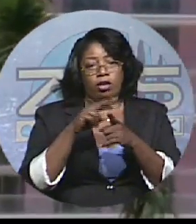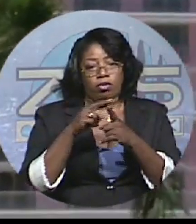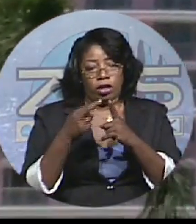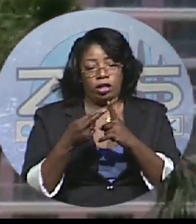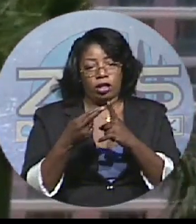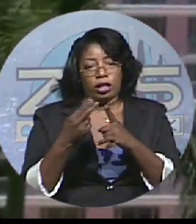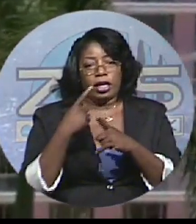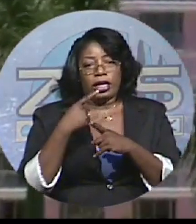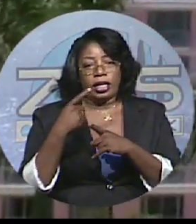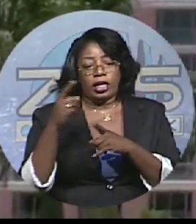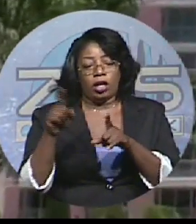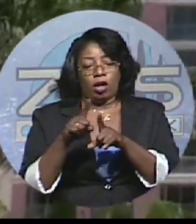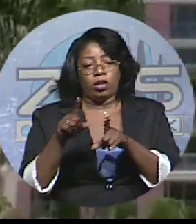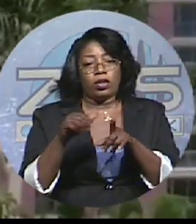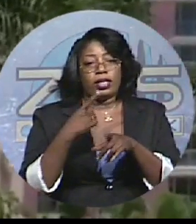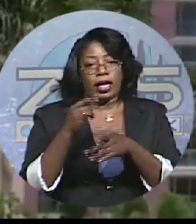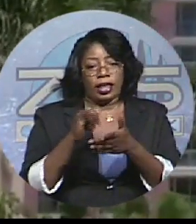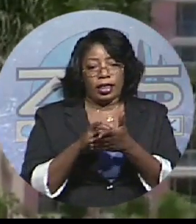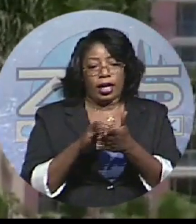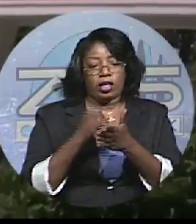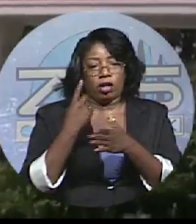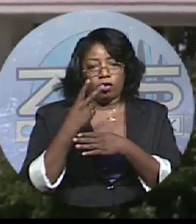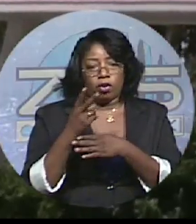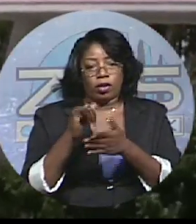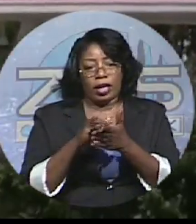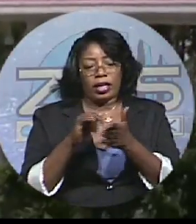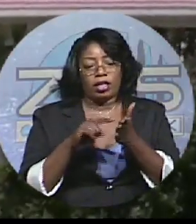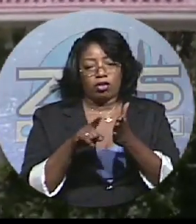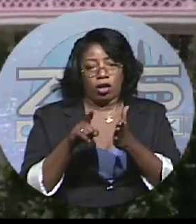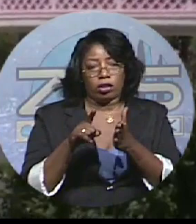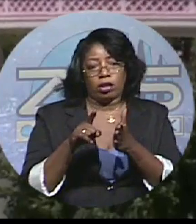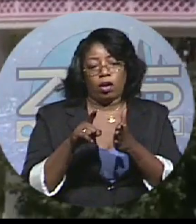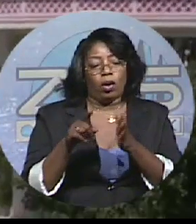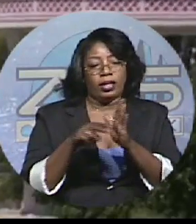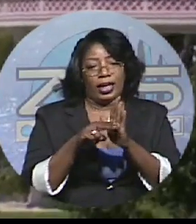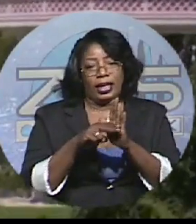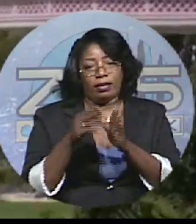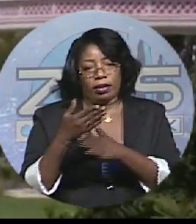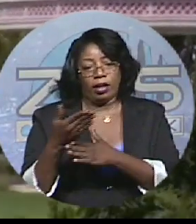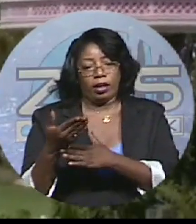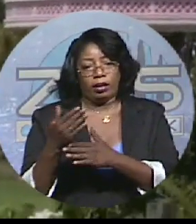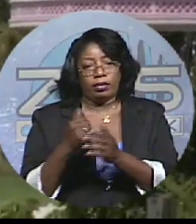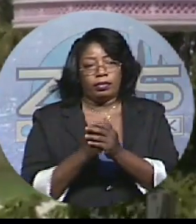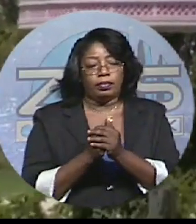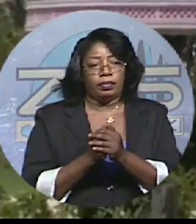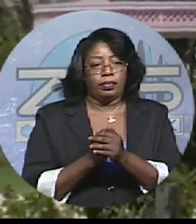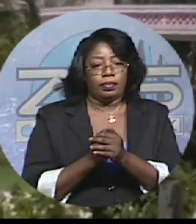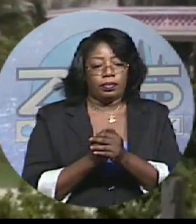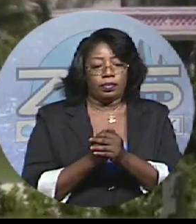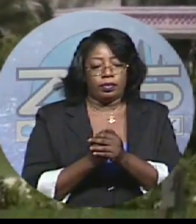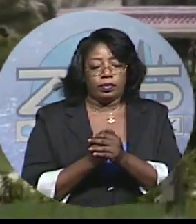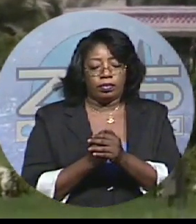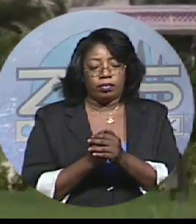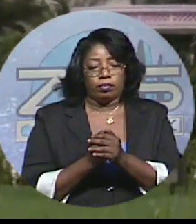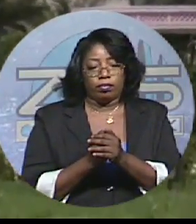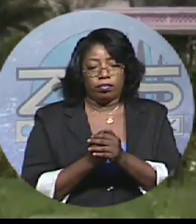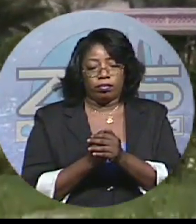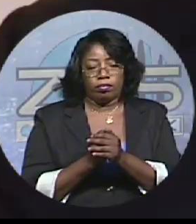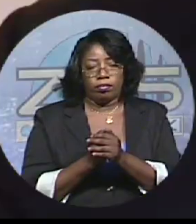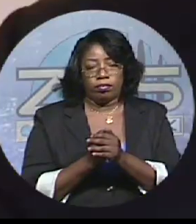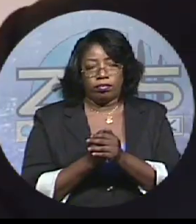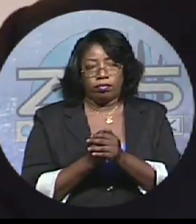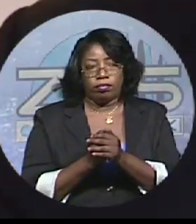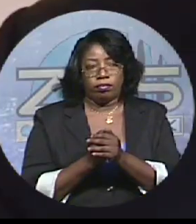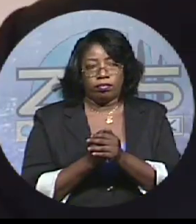Minister Wilchcombe says it's not being viewed as a distraction nor a negative issue. We're a brand, and that brand